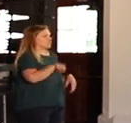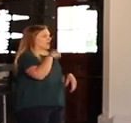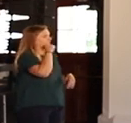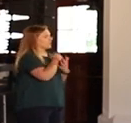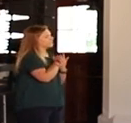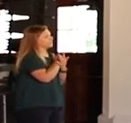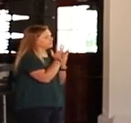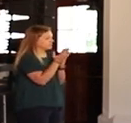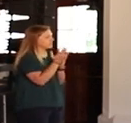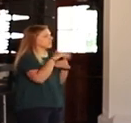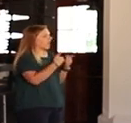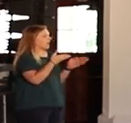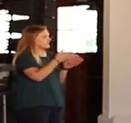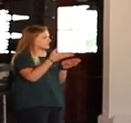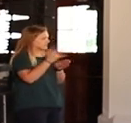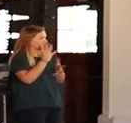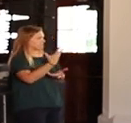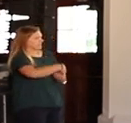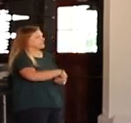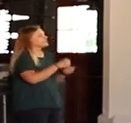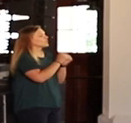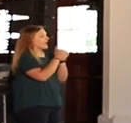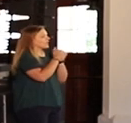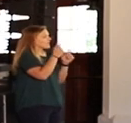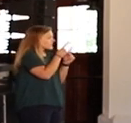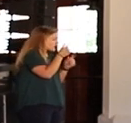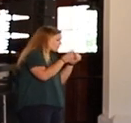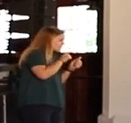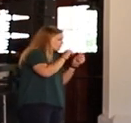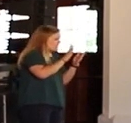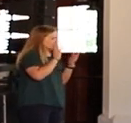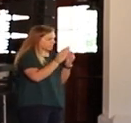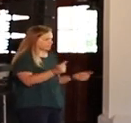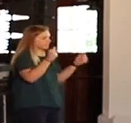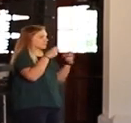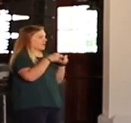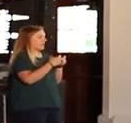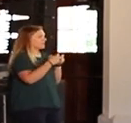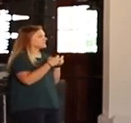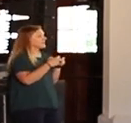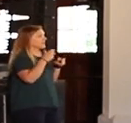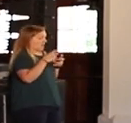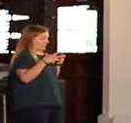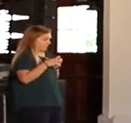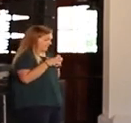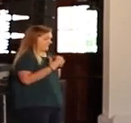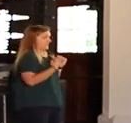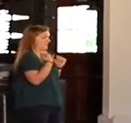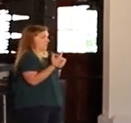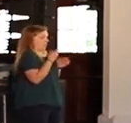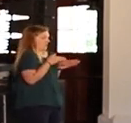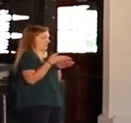bring disciplines together and use whichever approach will help us understand how to solve problems that don't confine themselves to a